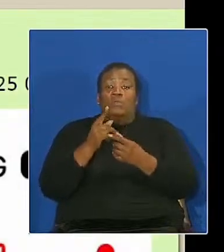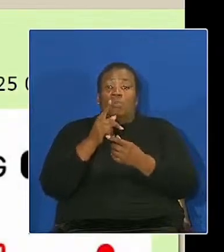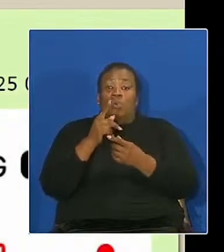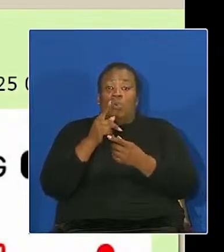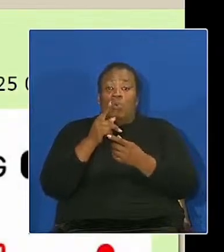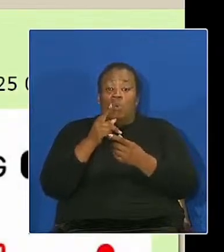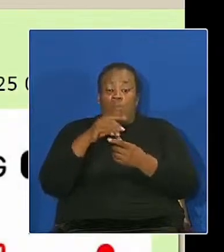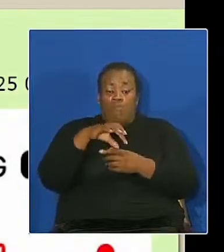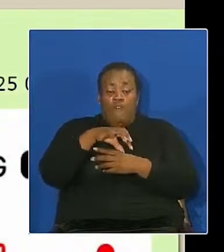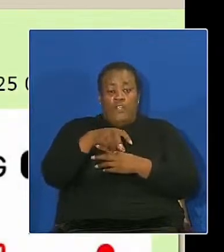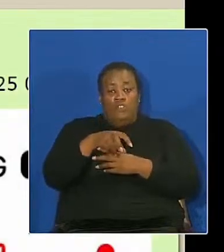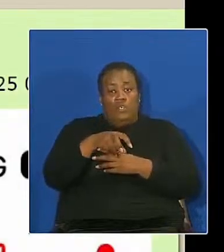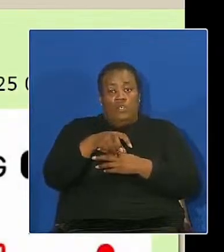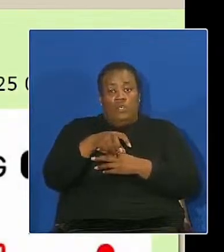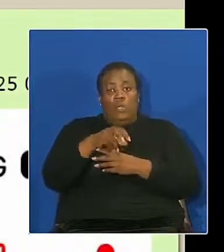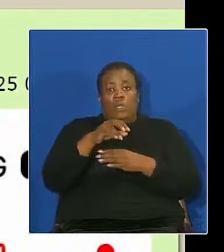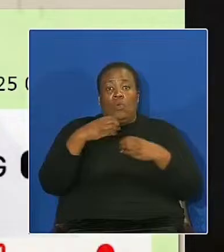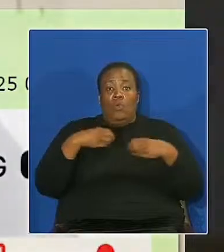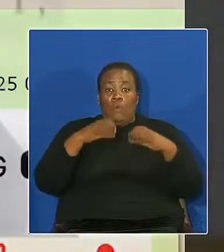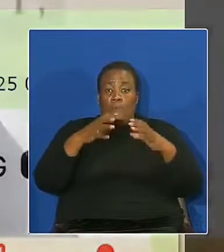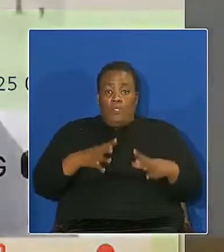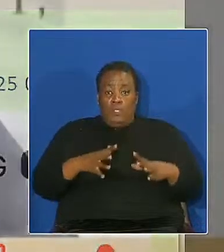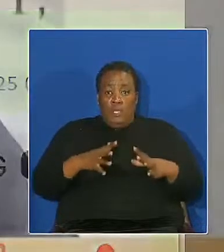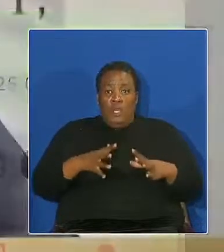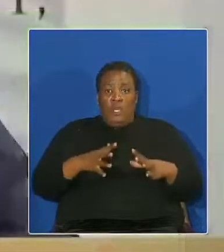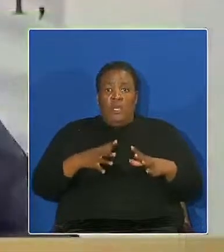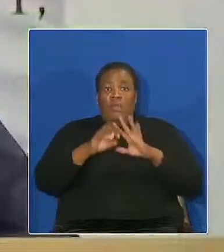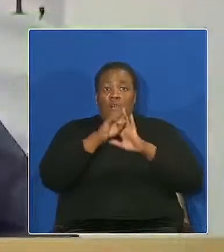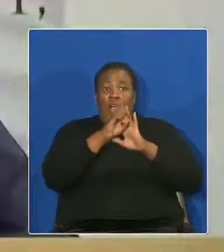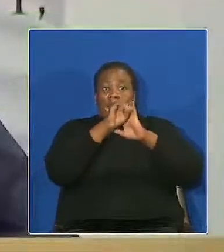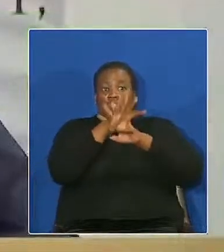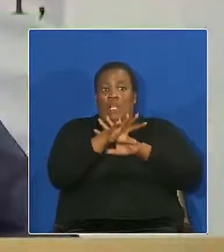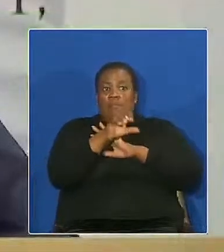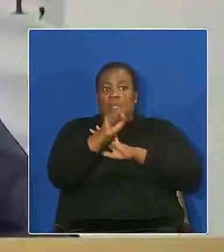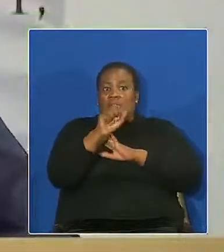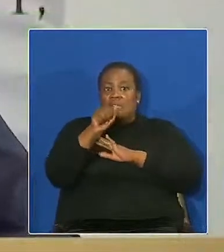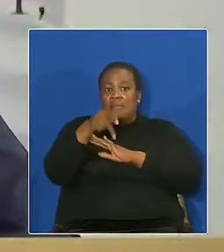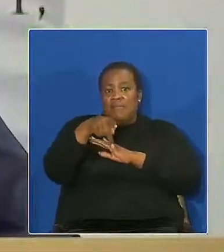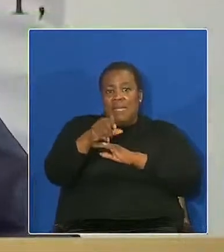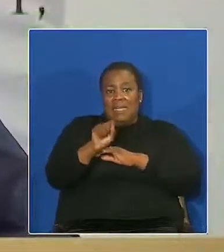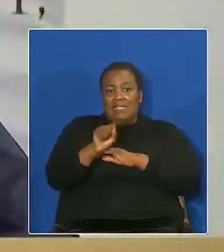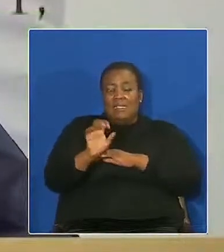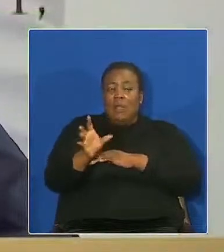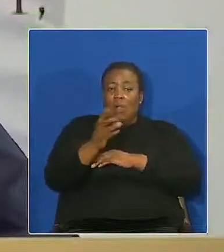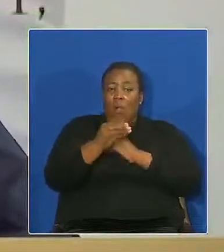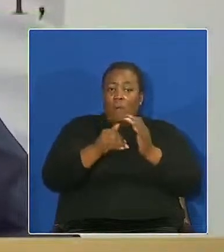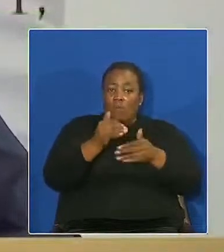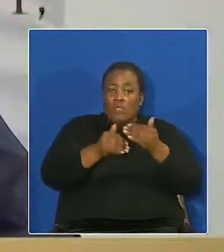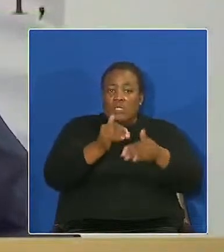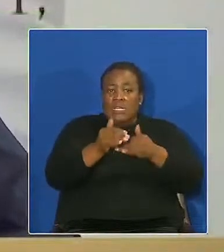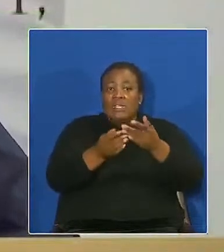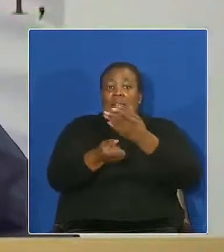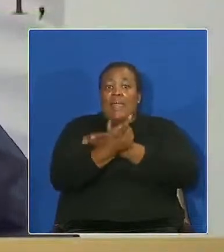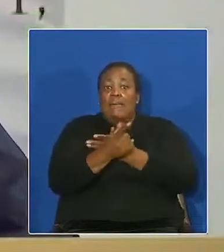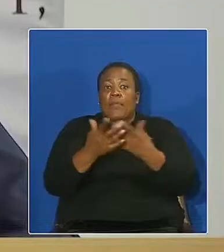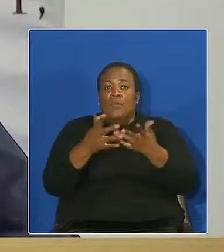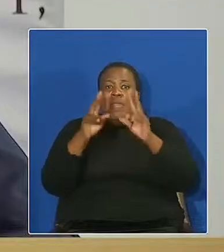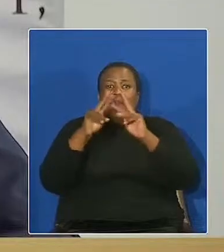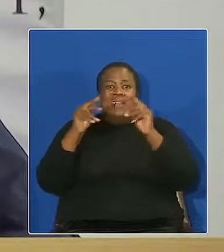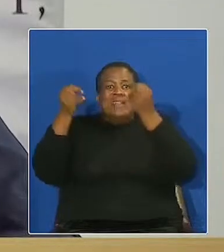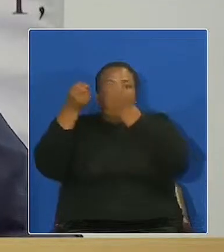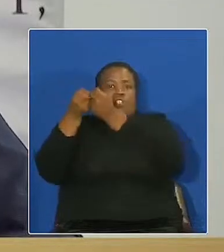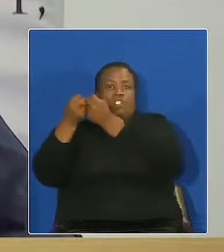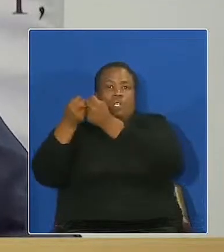provincial commissioner advertised by SAPS, the whole process takes place at national, not at